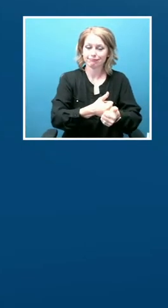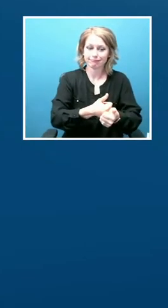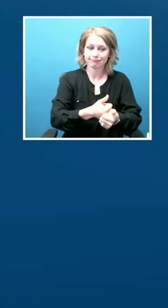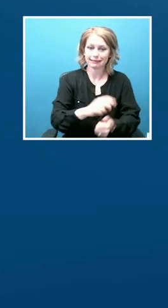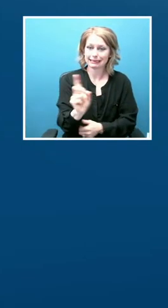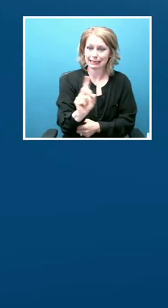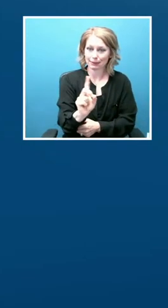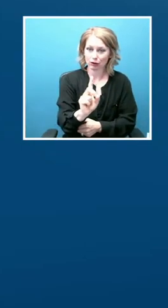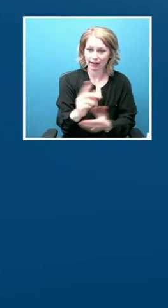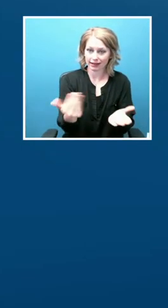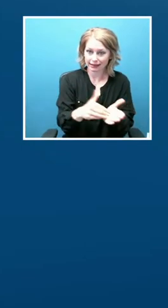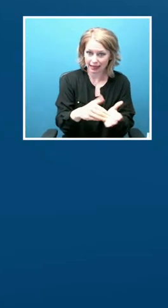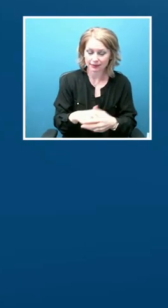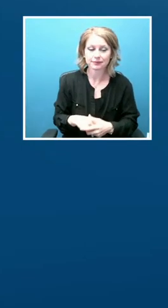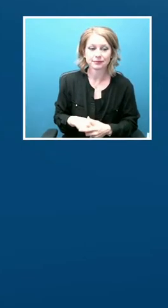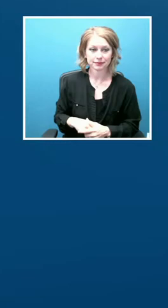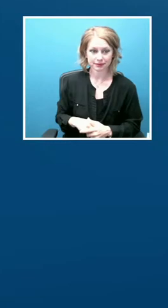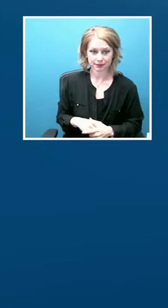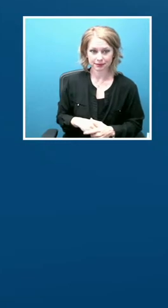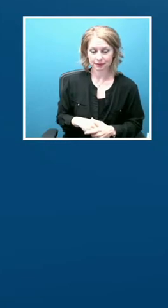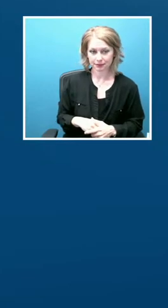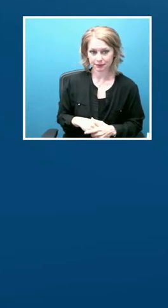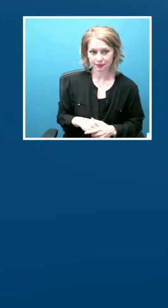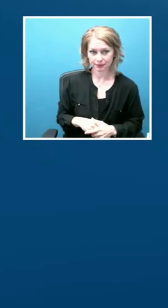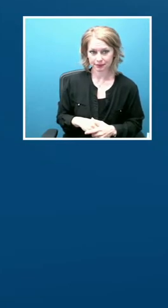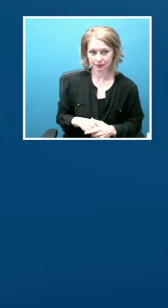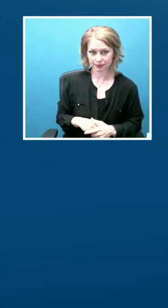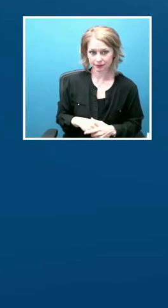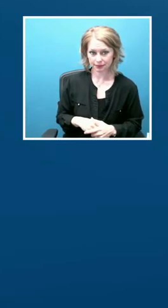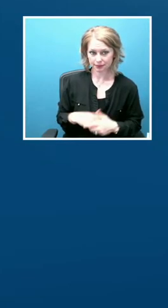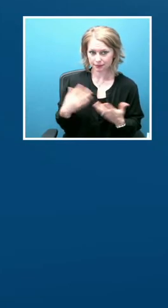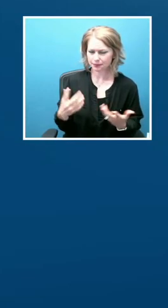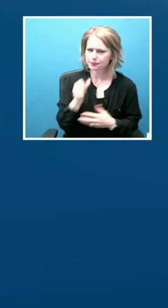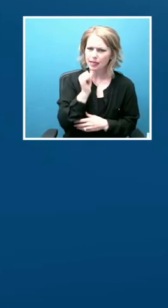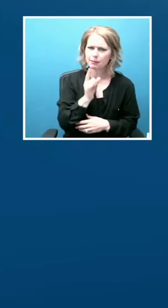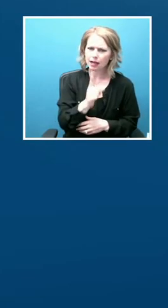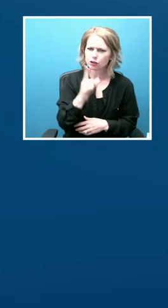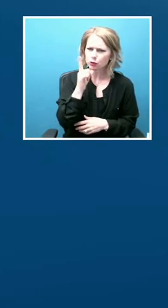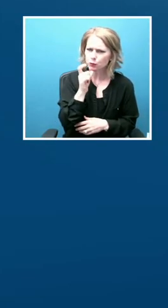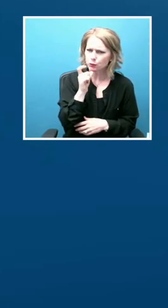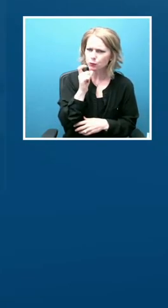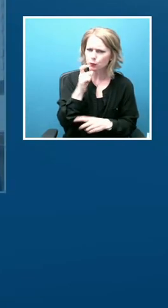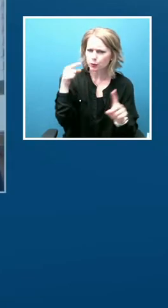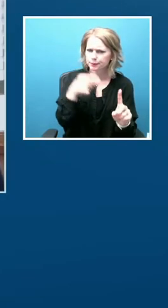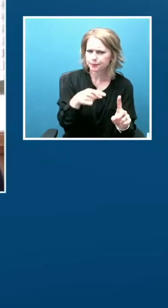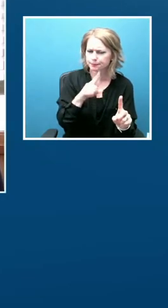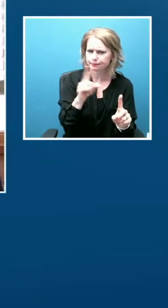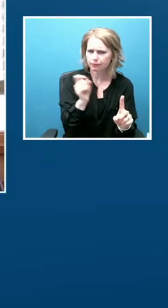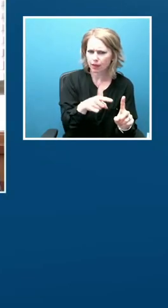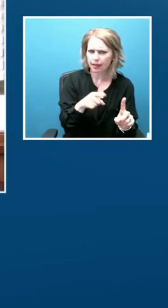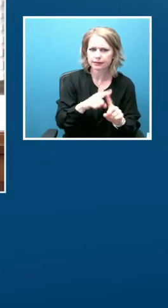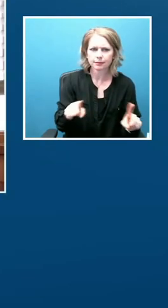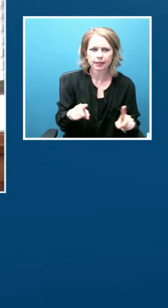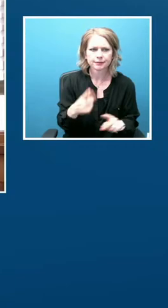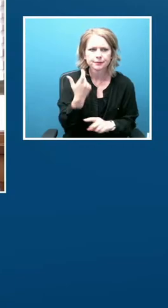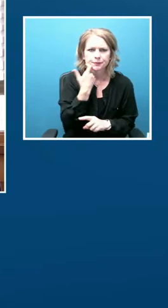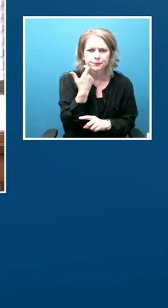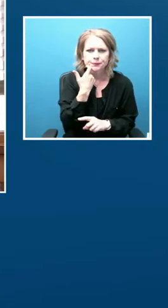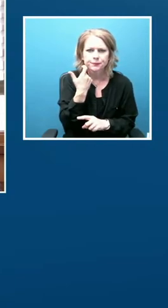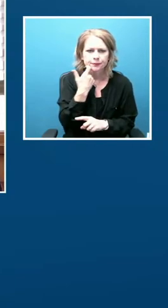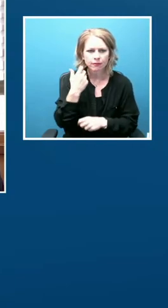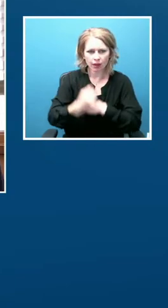if you could answer, I don't know who would know this, but in recent years, has there been